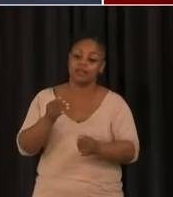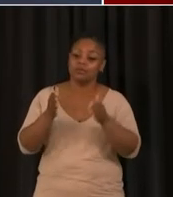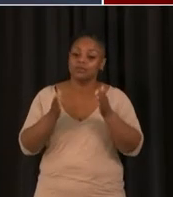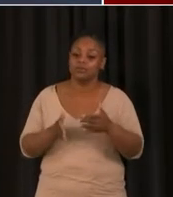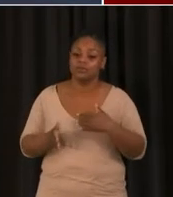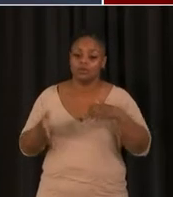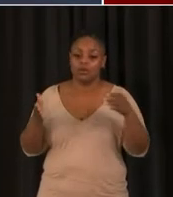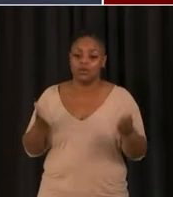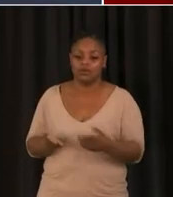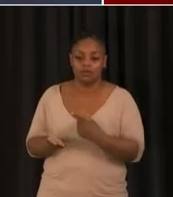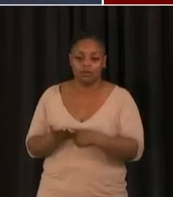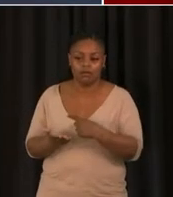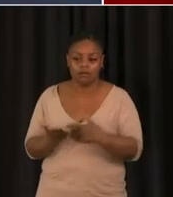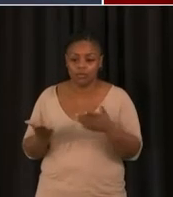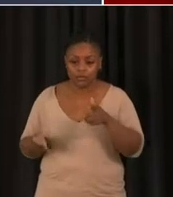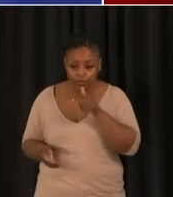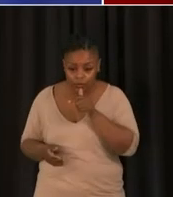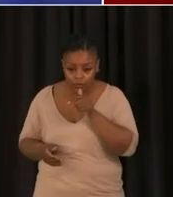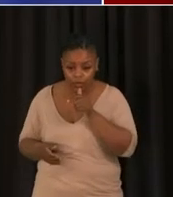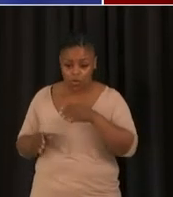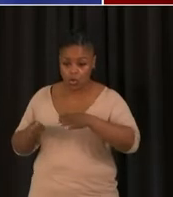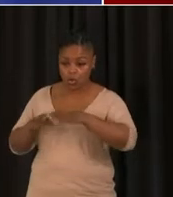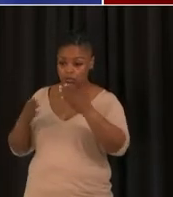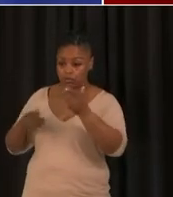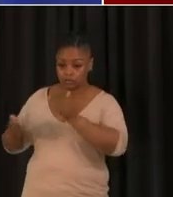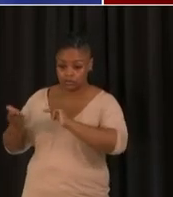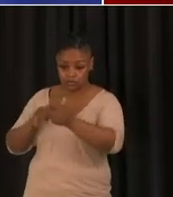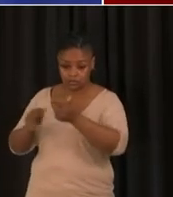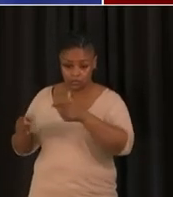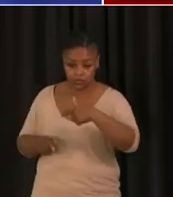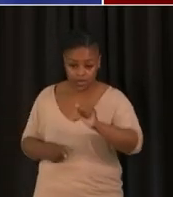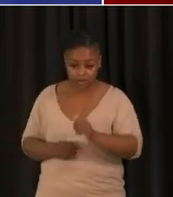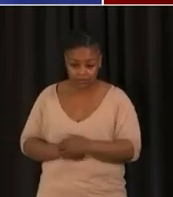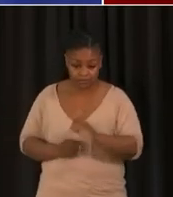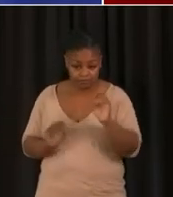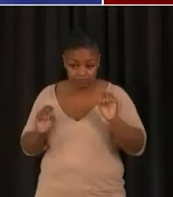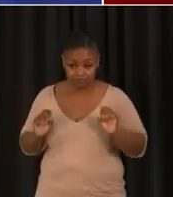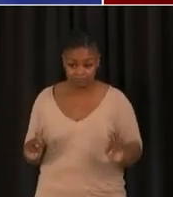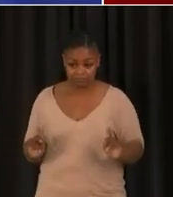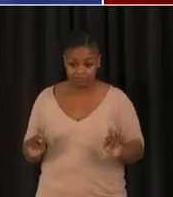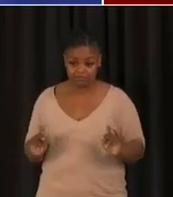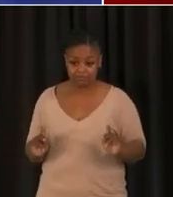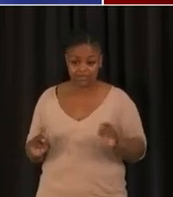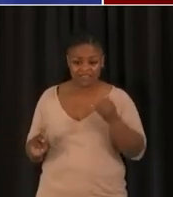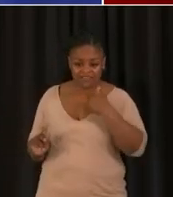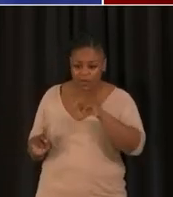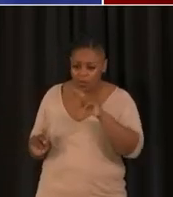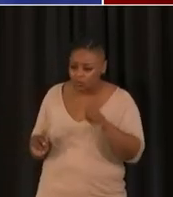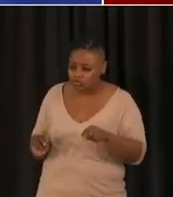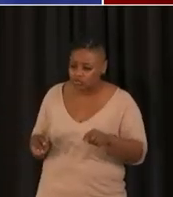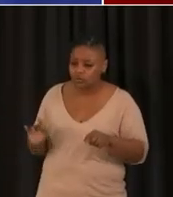Asset Builders for this opportunity. These are accomplishments that my family will benefit from for generations. Thank you.